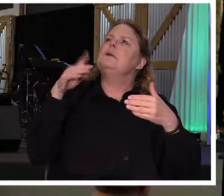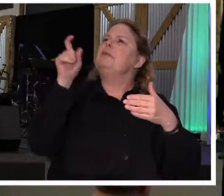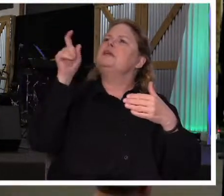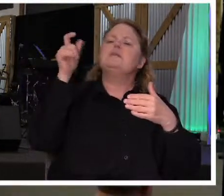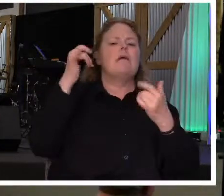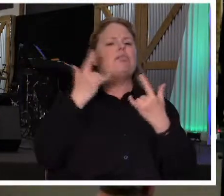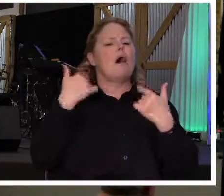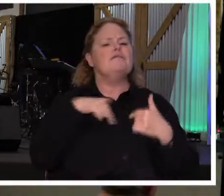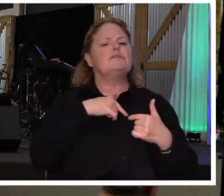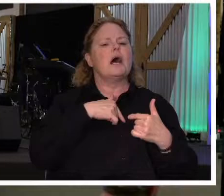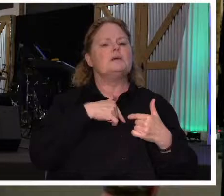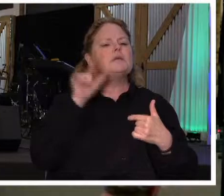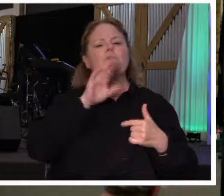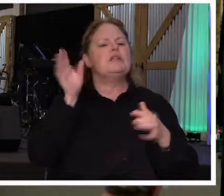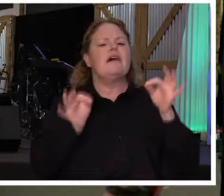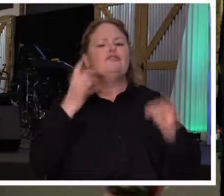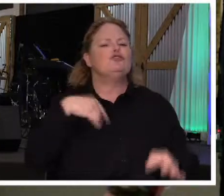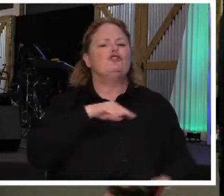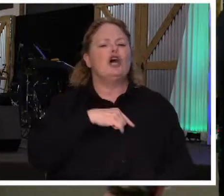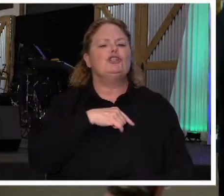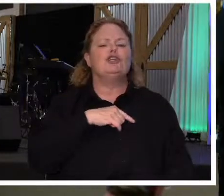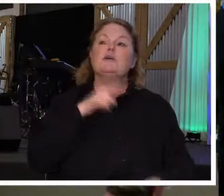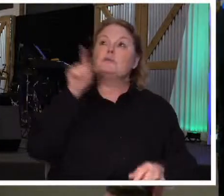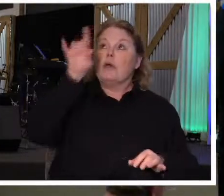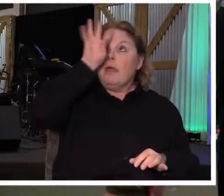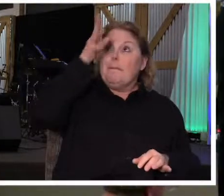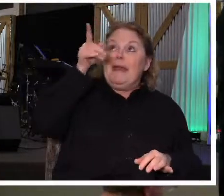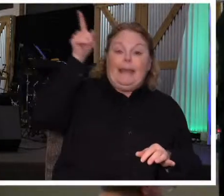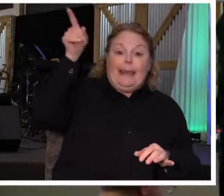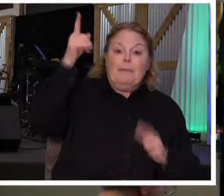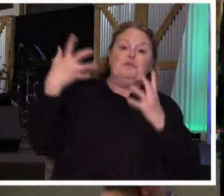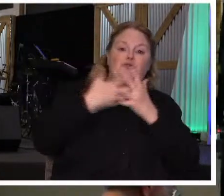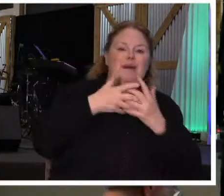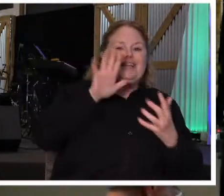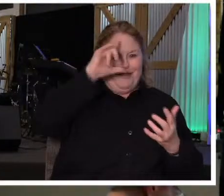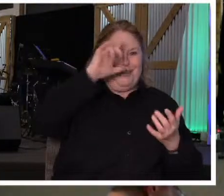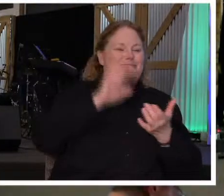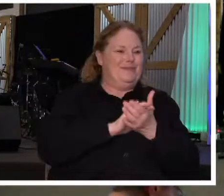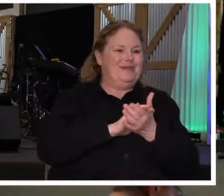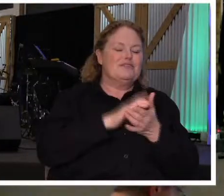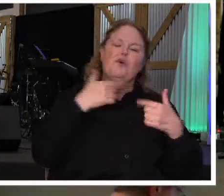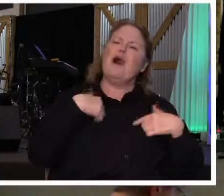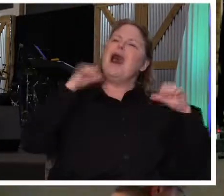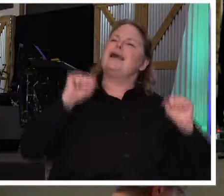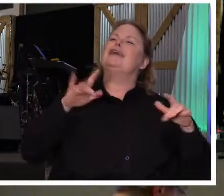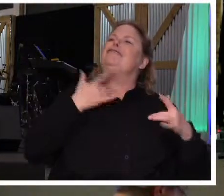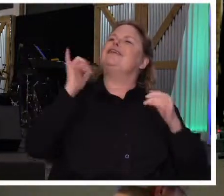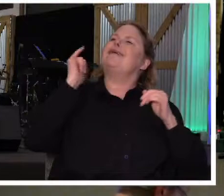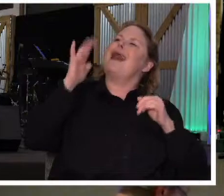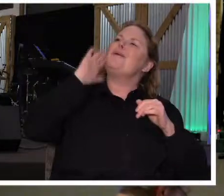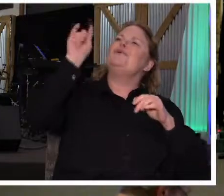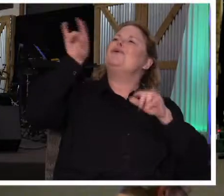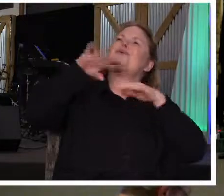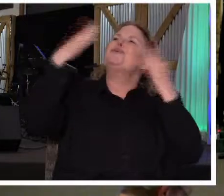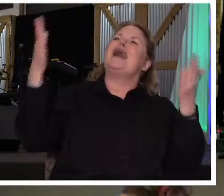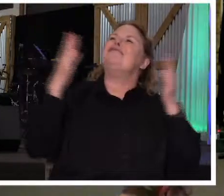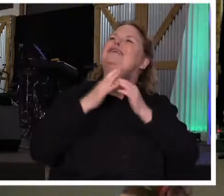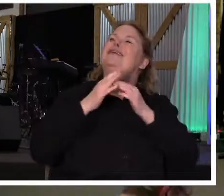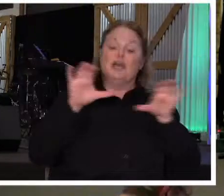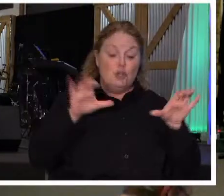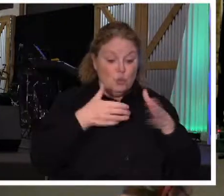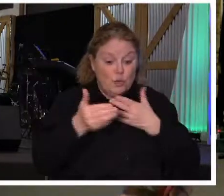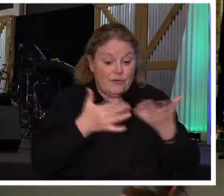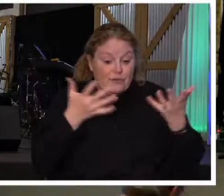would never be a God of judgment. And so they fashioned the concept of God around it so that they can feel comfortable about the way they live their life so they can